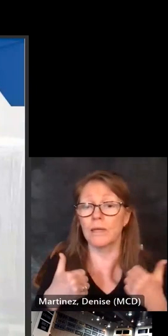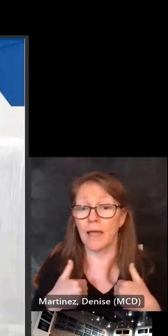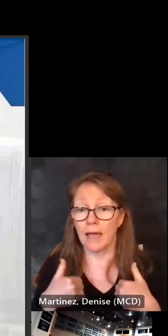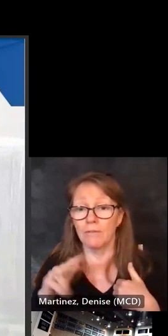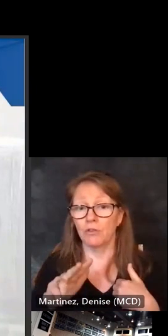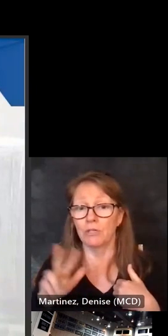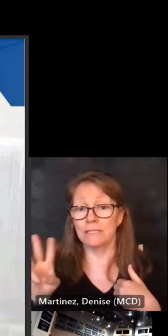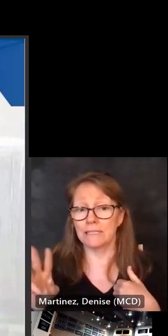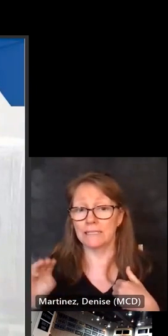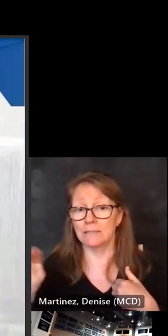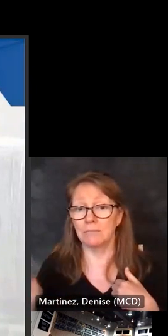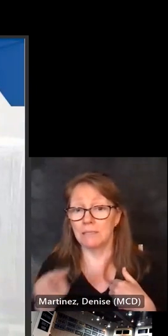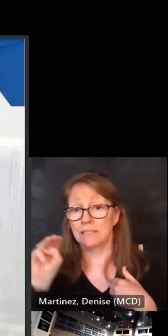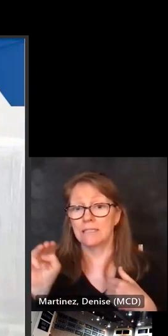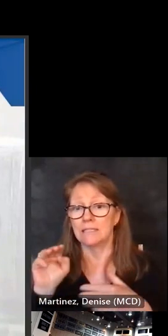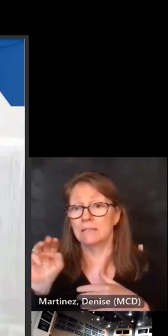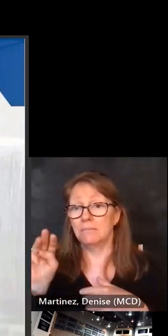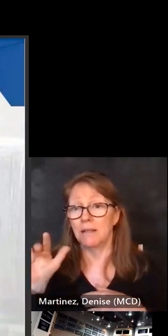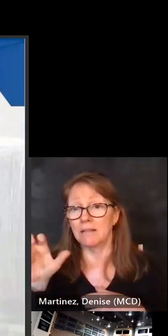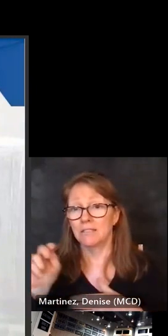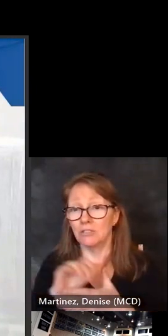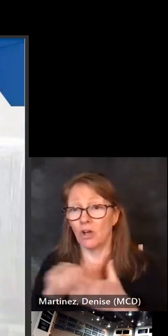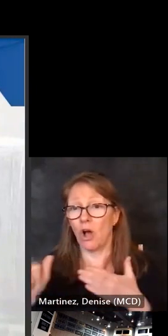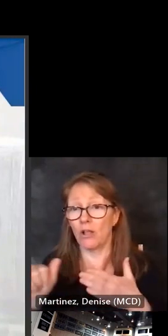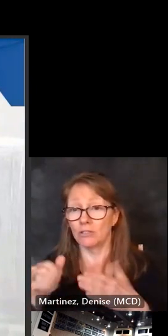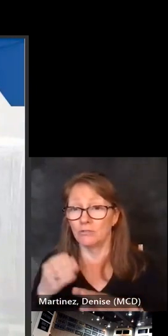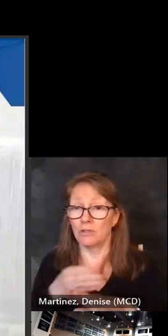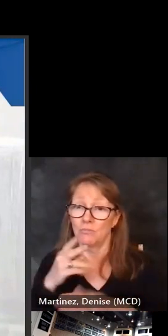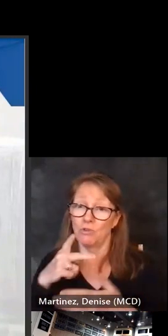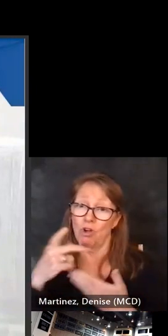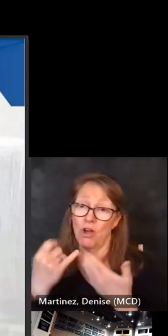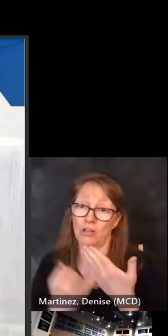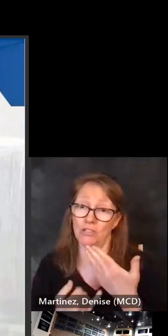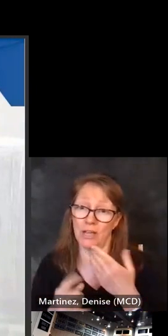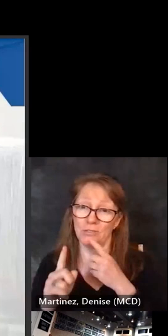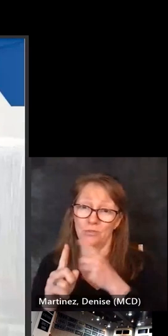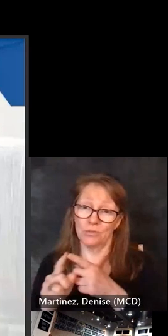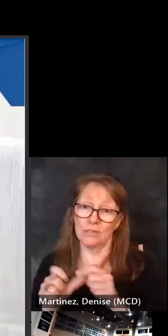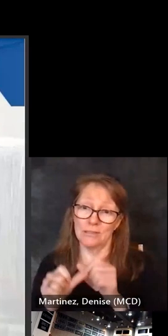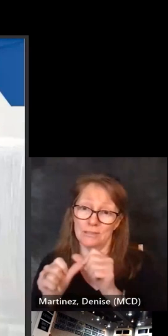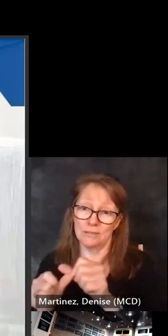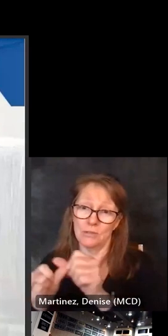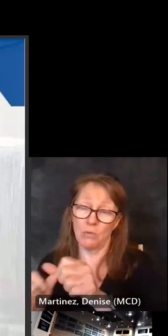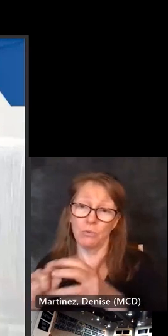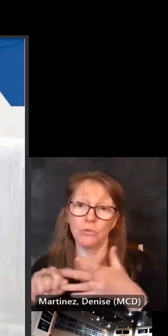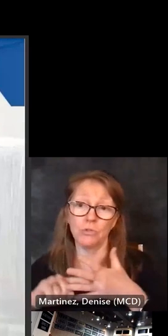available to keep the project moving, and we will be requesting construction funding in the fall.